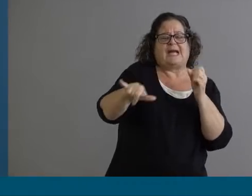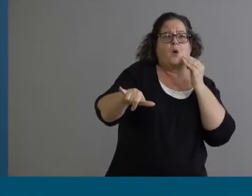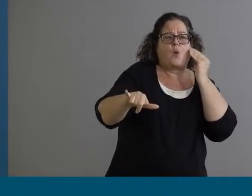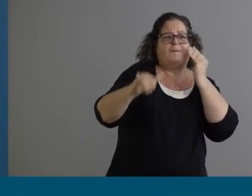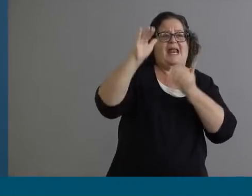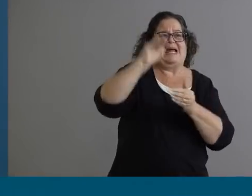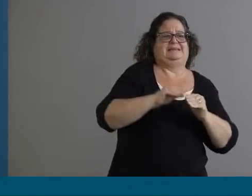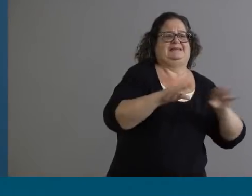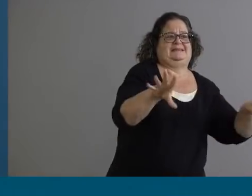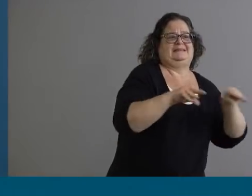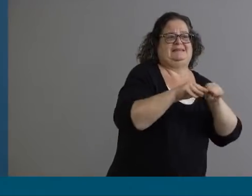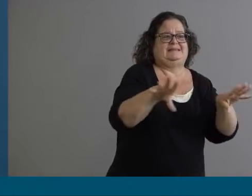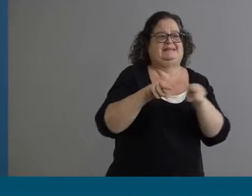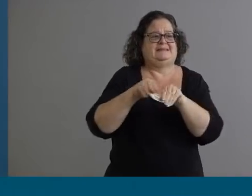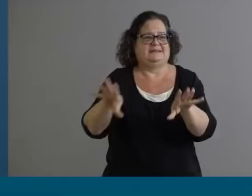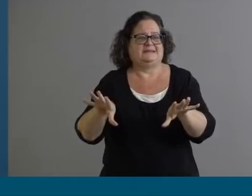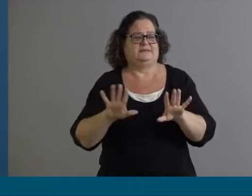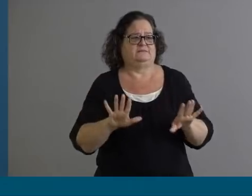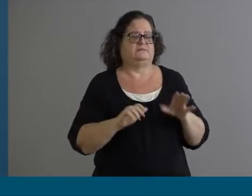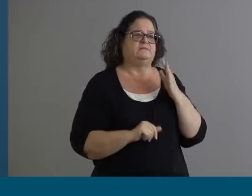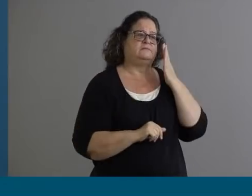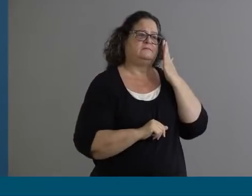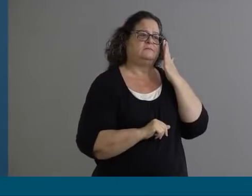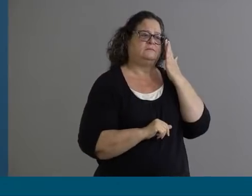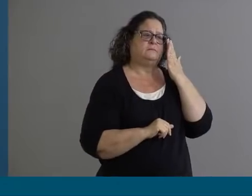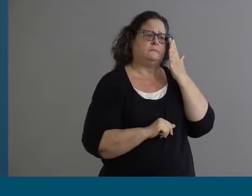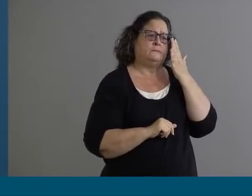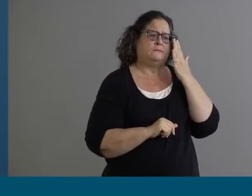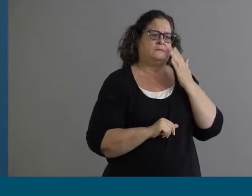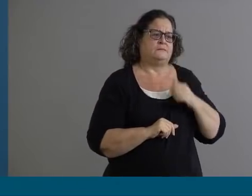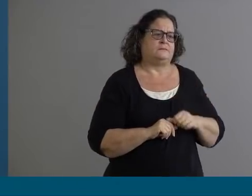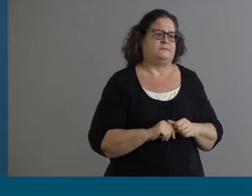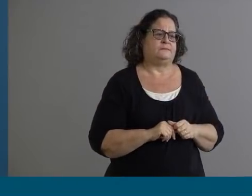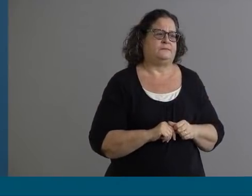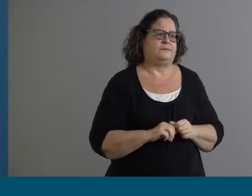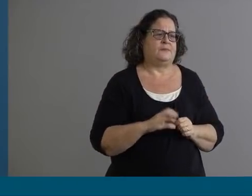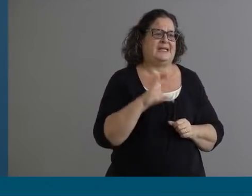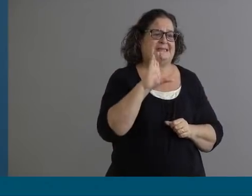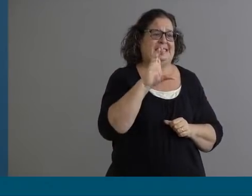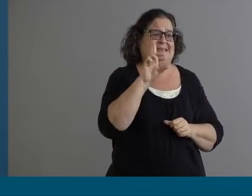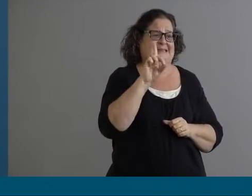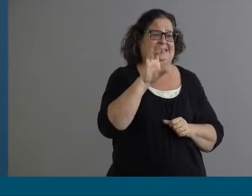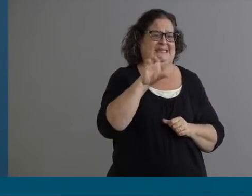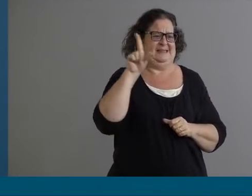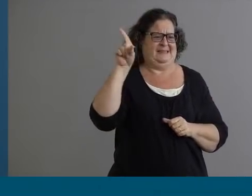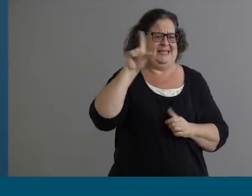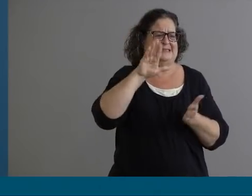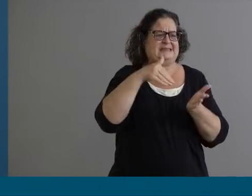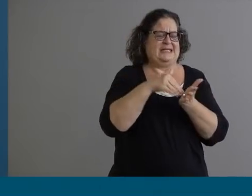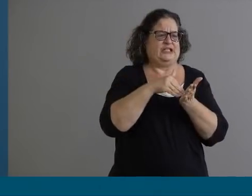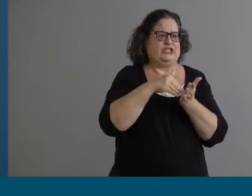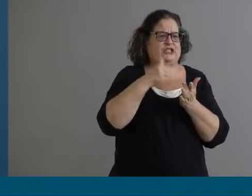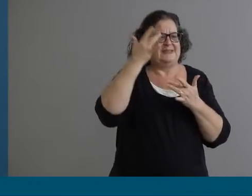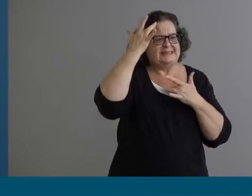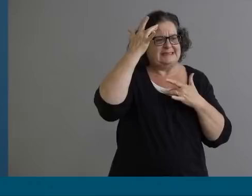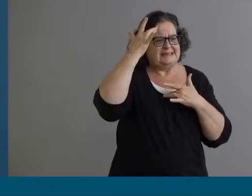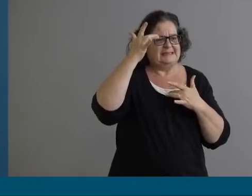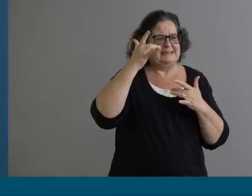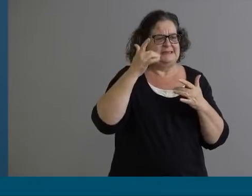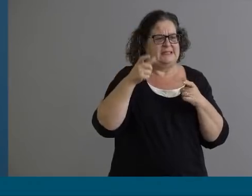expand testing in partnership with the Centers for Disease Control and partner with Health and Human Services to offer